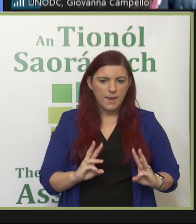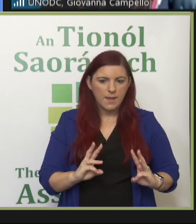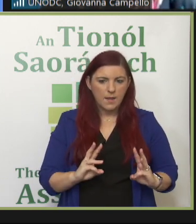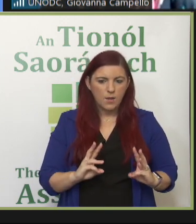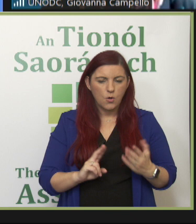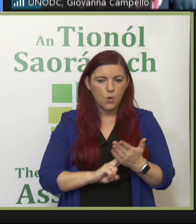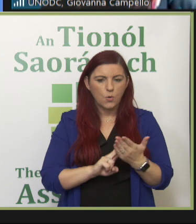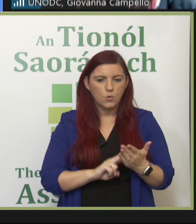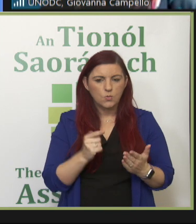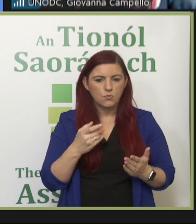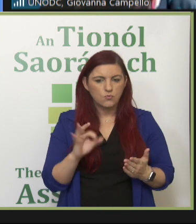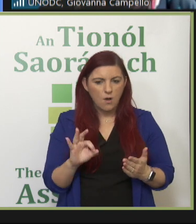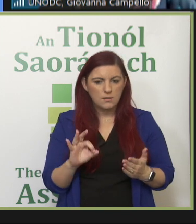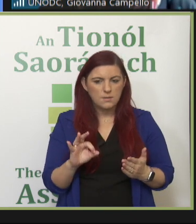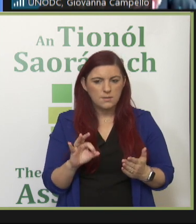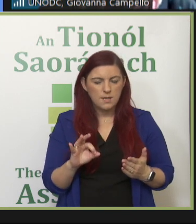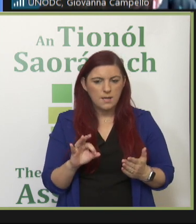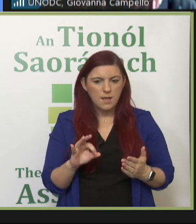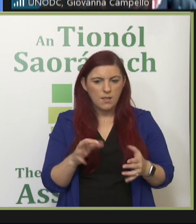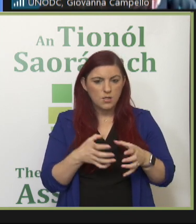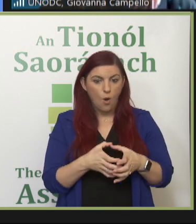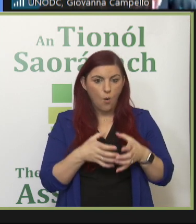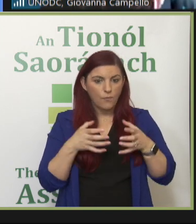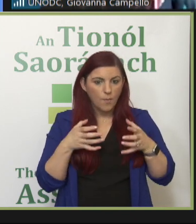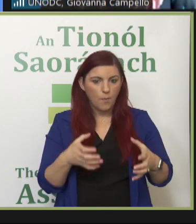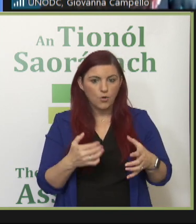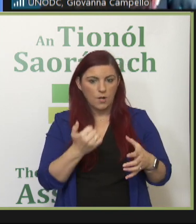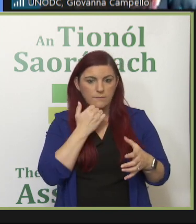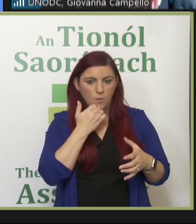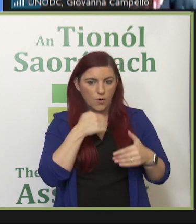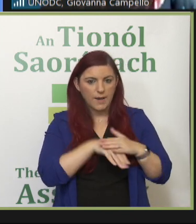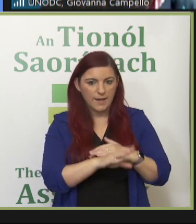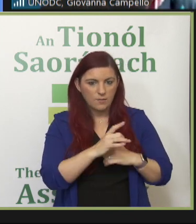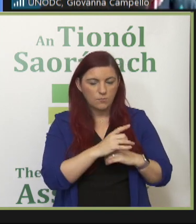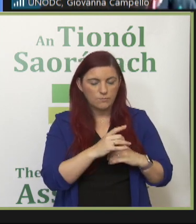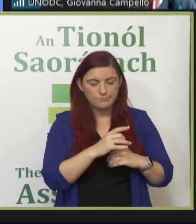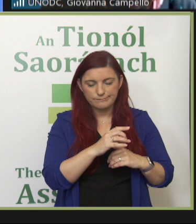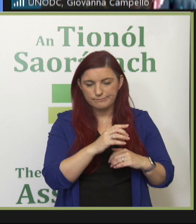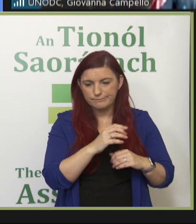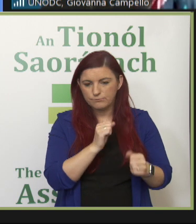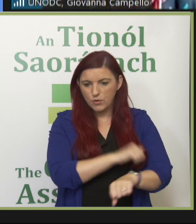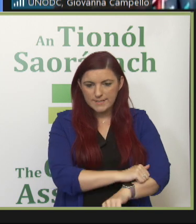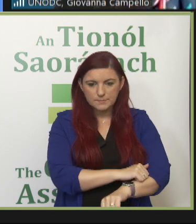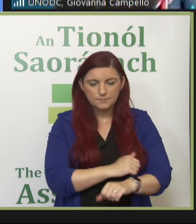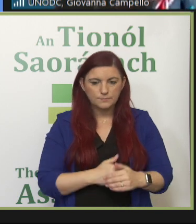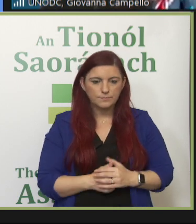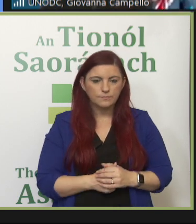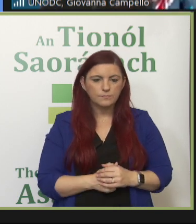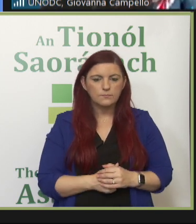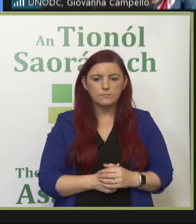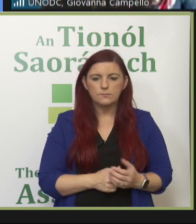in prison for drug-related offenses compared to their male counterparts.